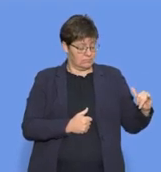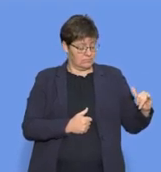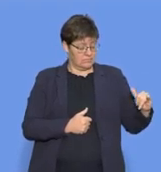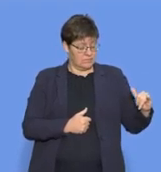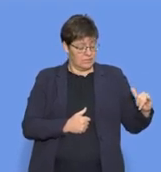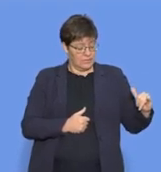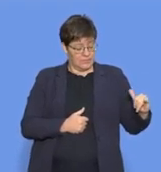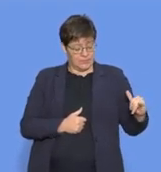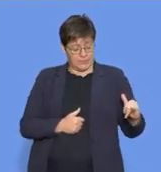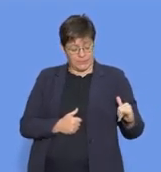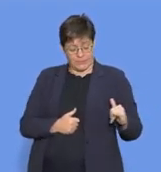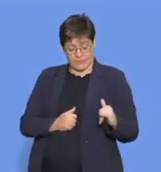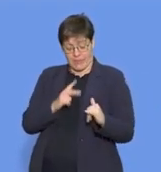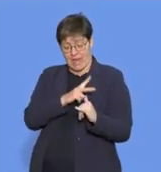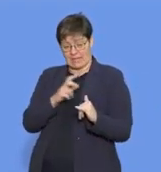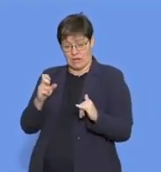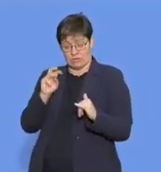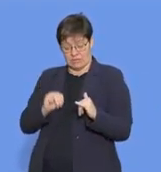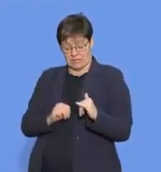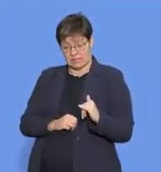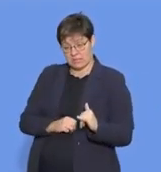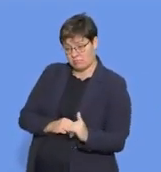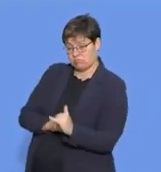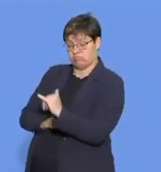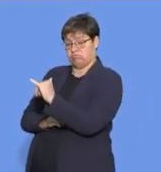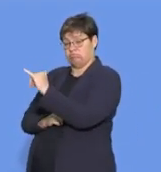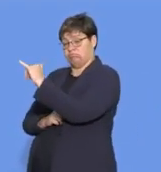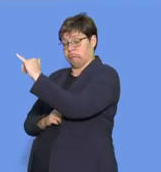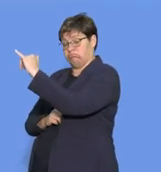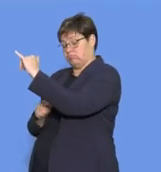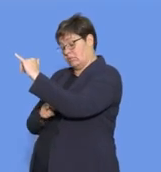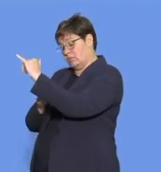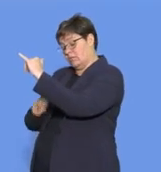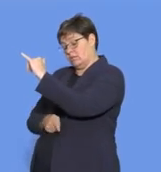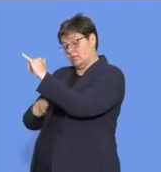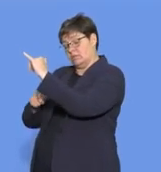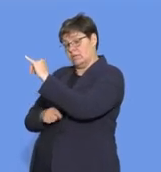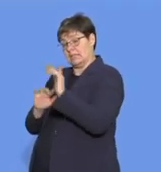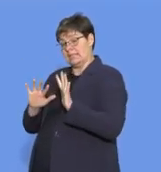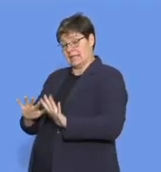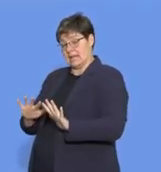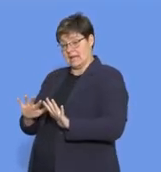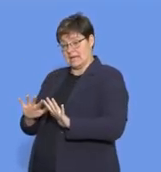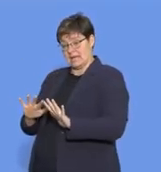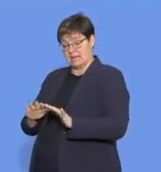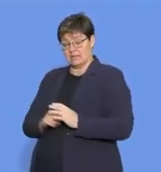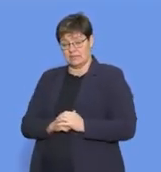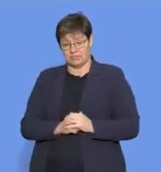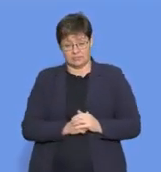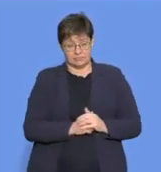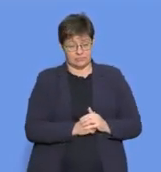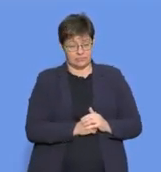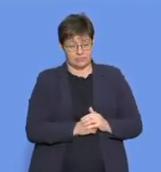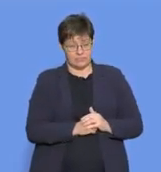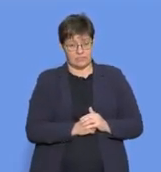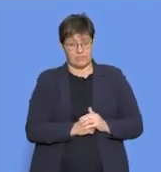off here. It travels on the runway for 800 meters, and then it takes off at an